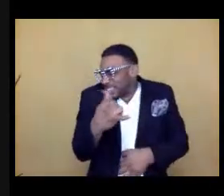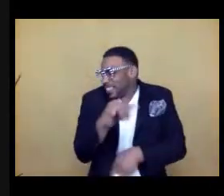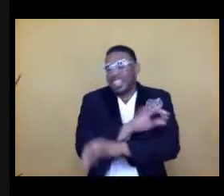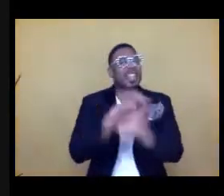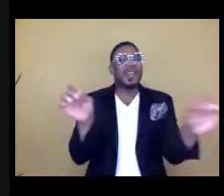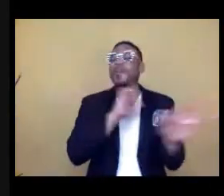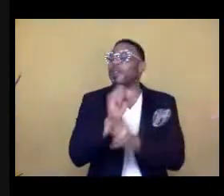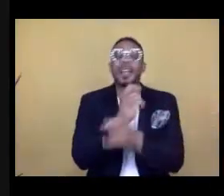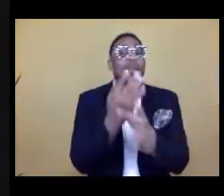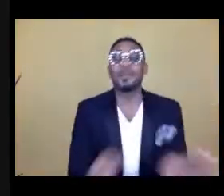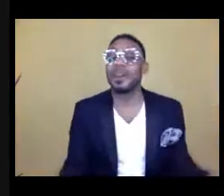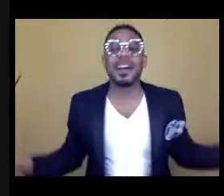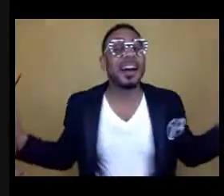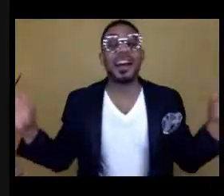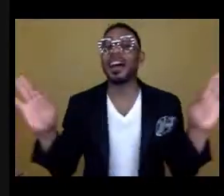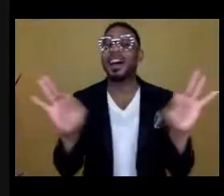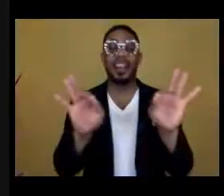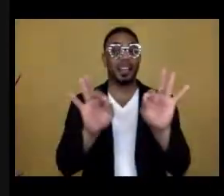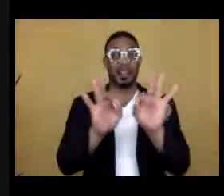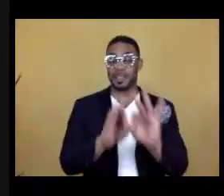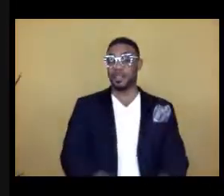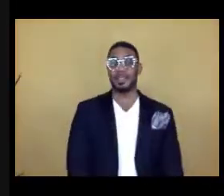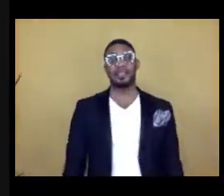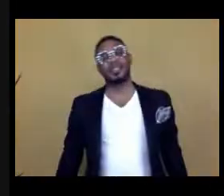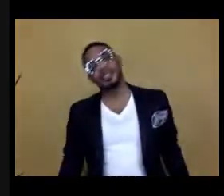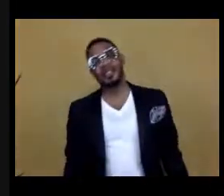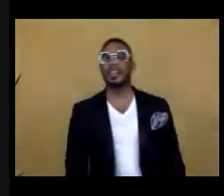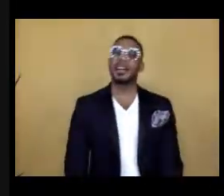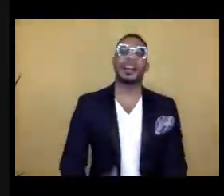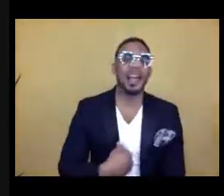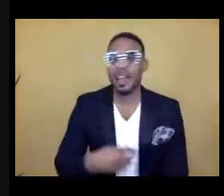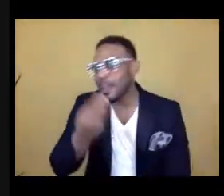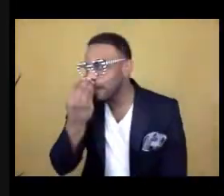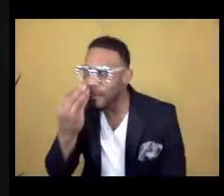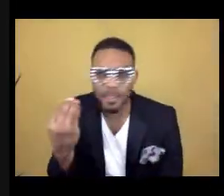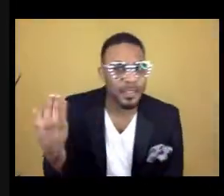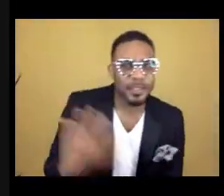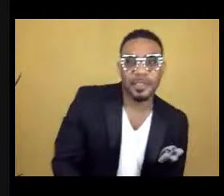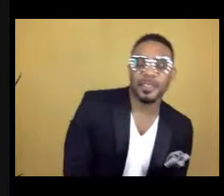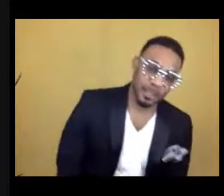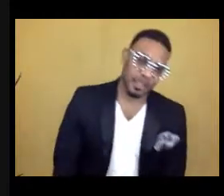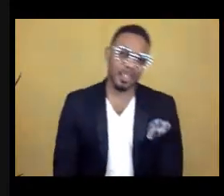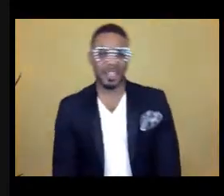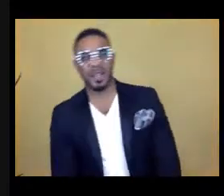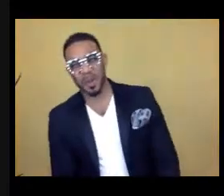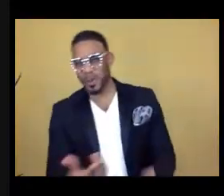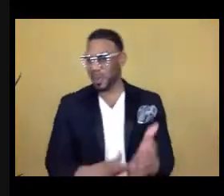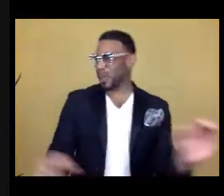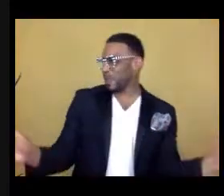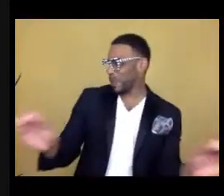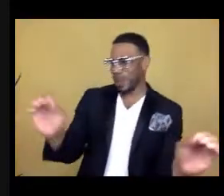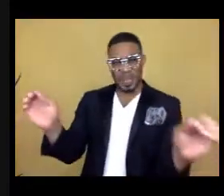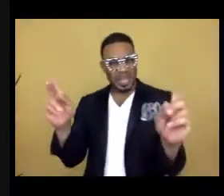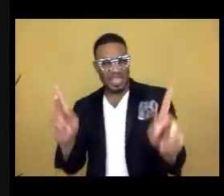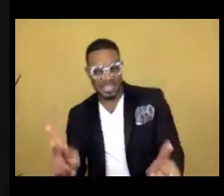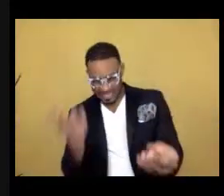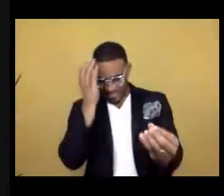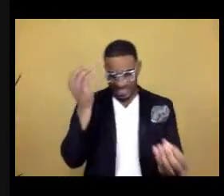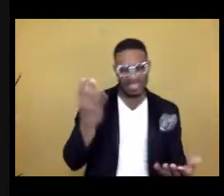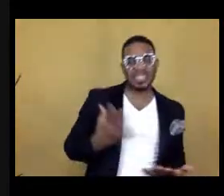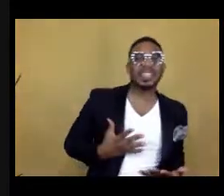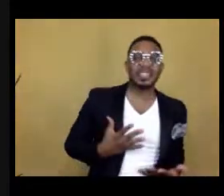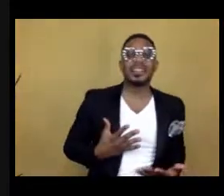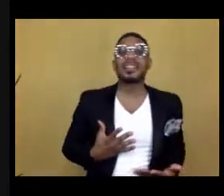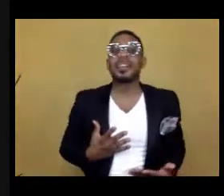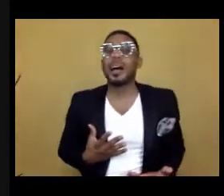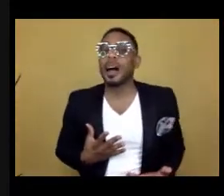Nothing really matters. I don't really care what nobody tell